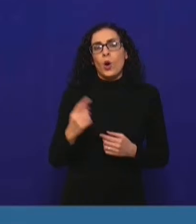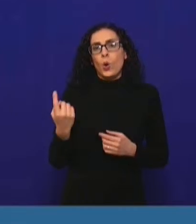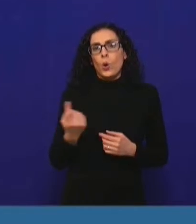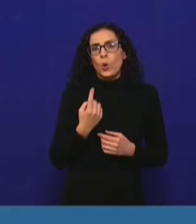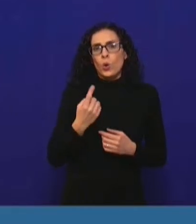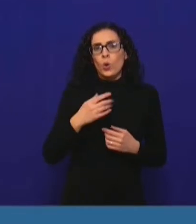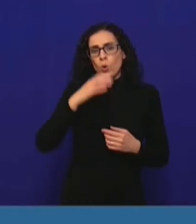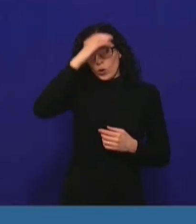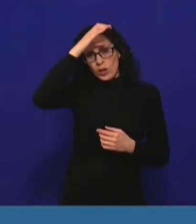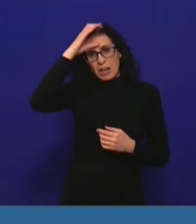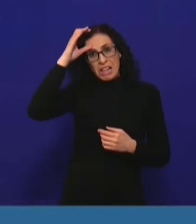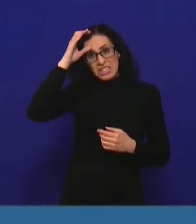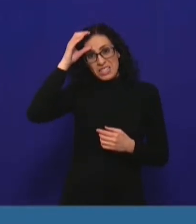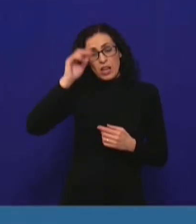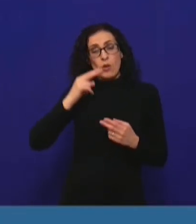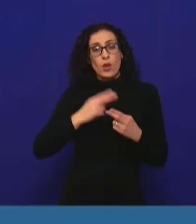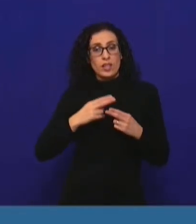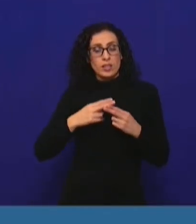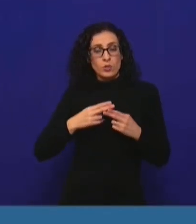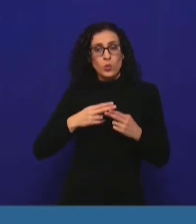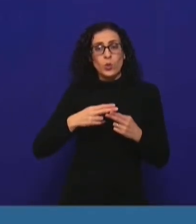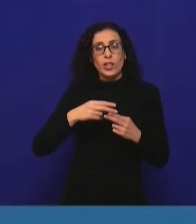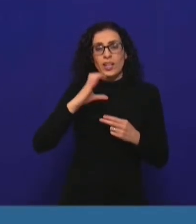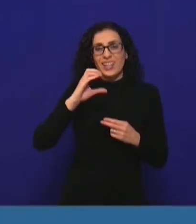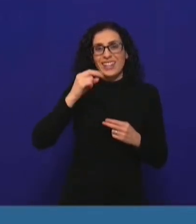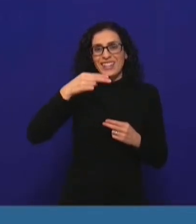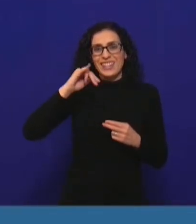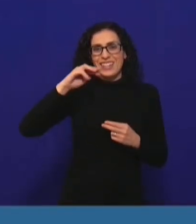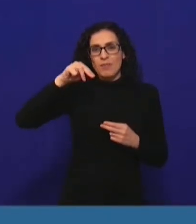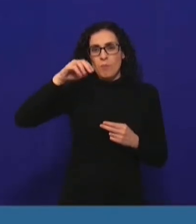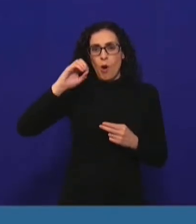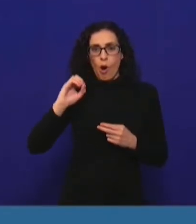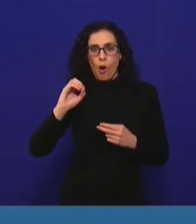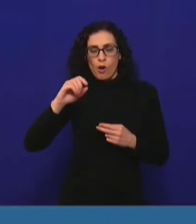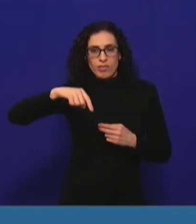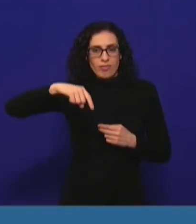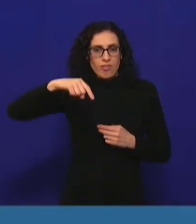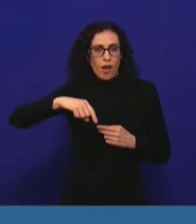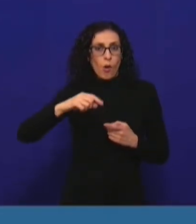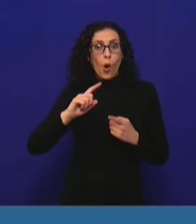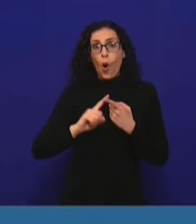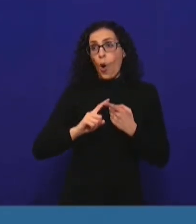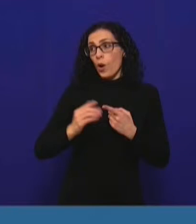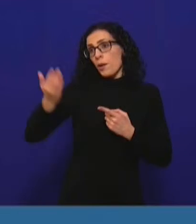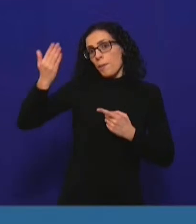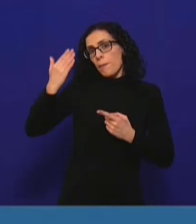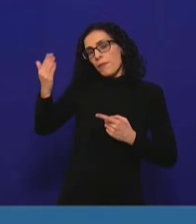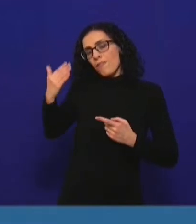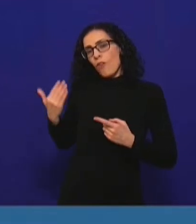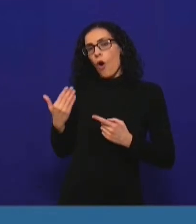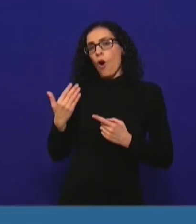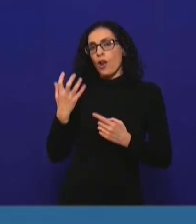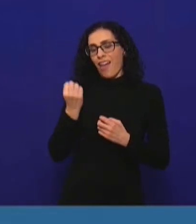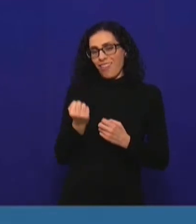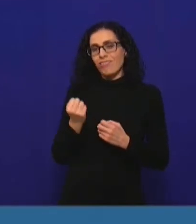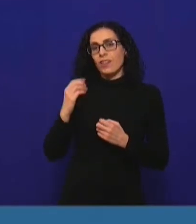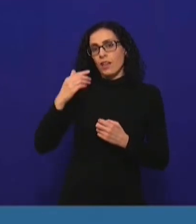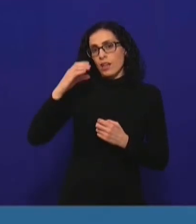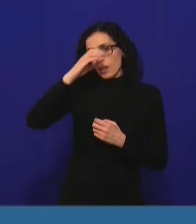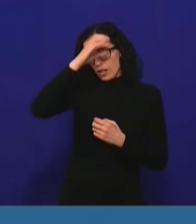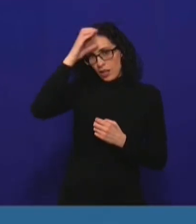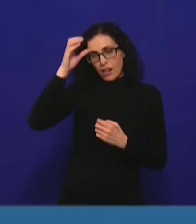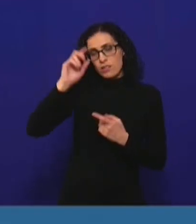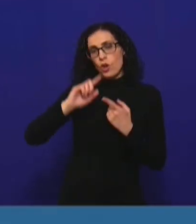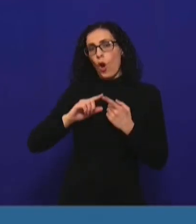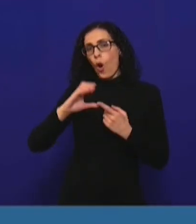suffering from cancer who are undergoing chemotherapy, those who have suffered from cancer and have undergone chemotherapy